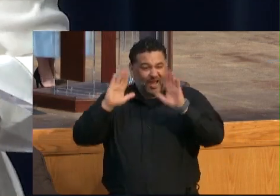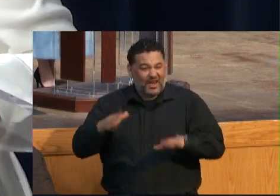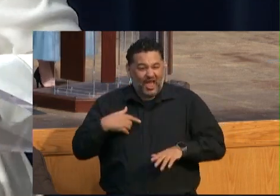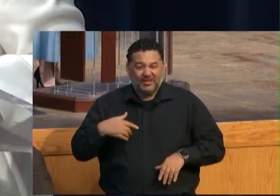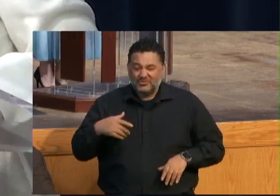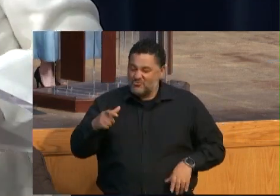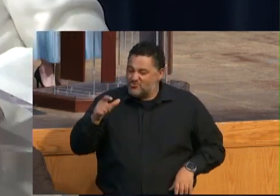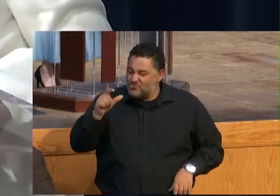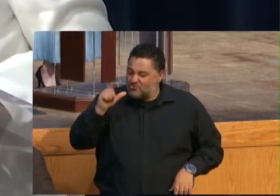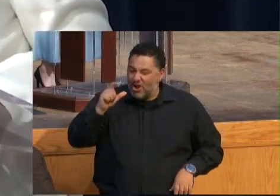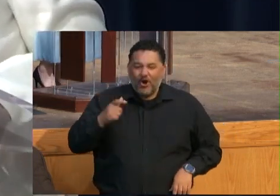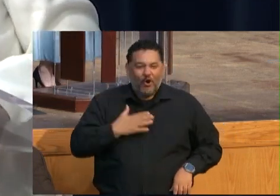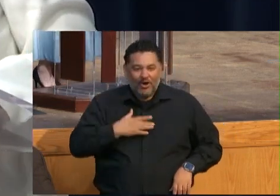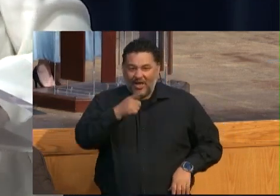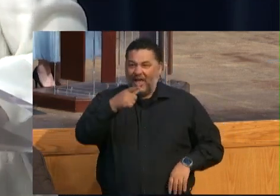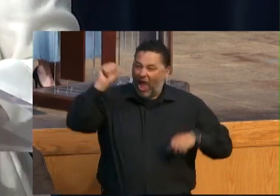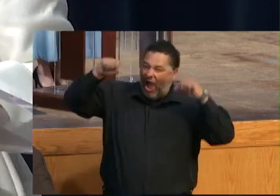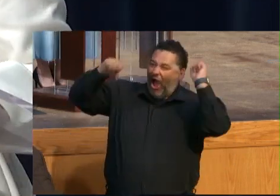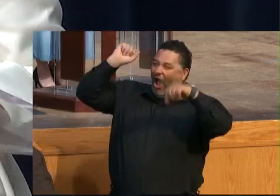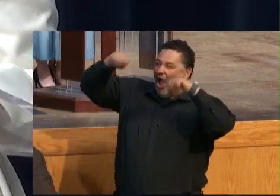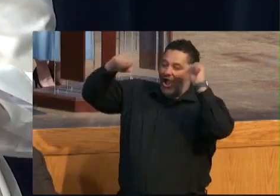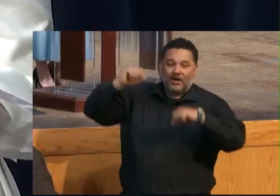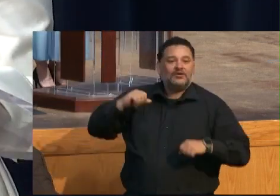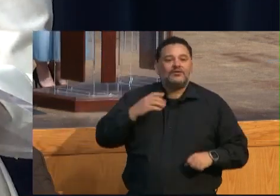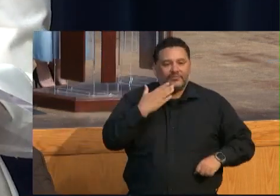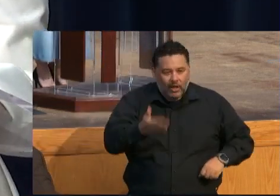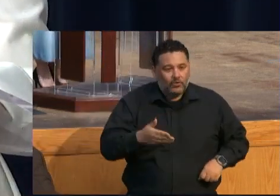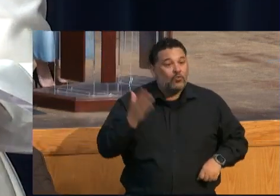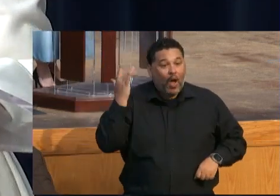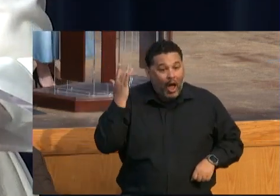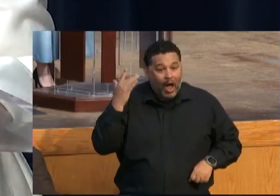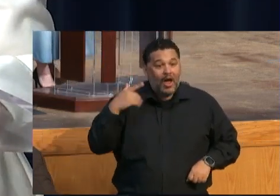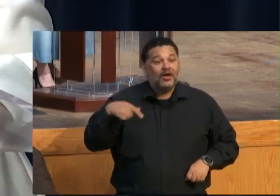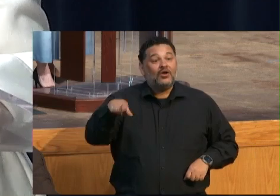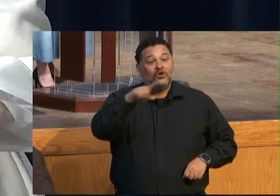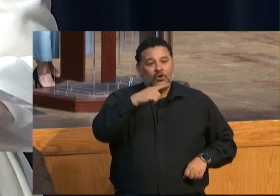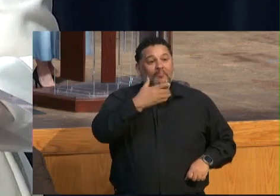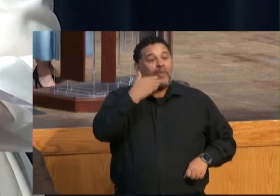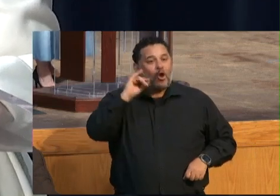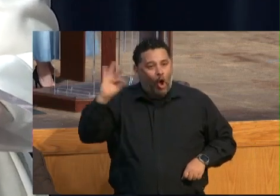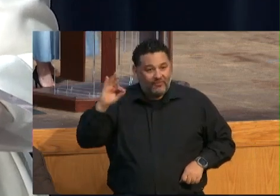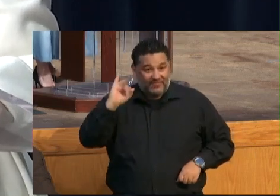thank you. Why? Because you're better off if I do.